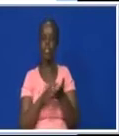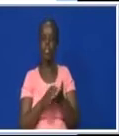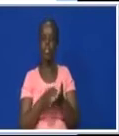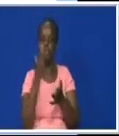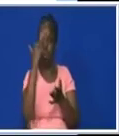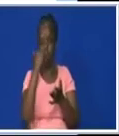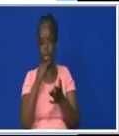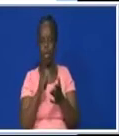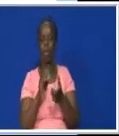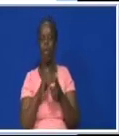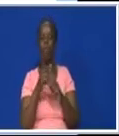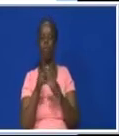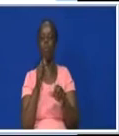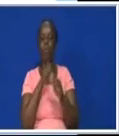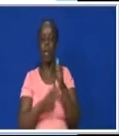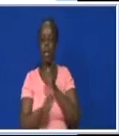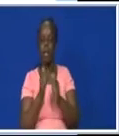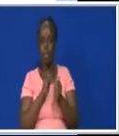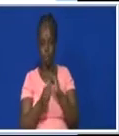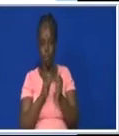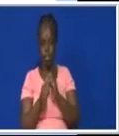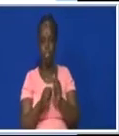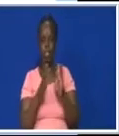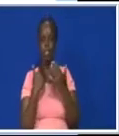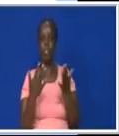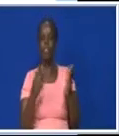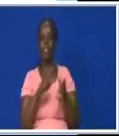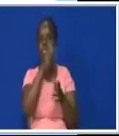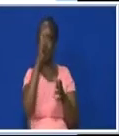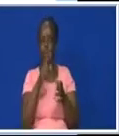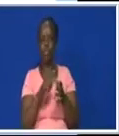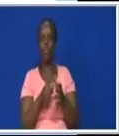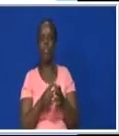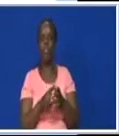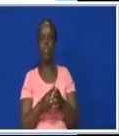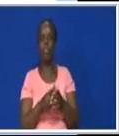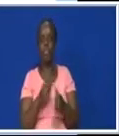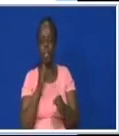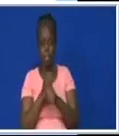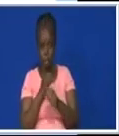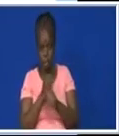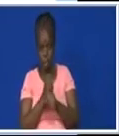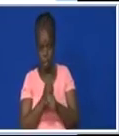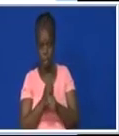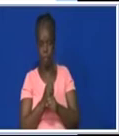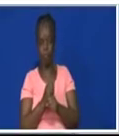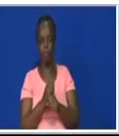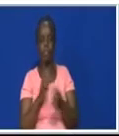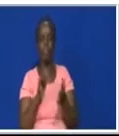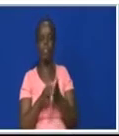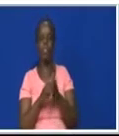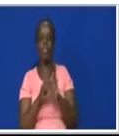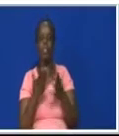why or under which the item in question is undertaken. So that is